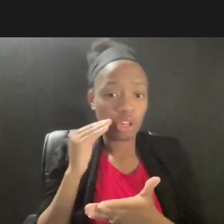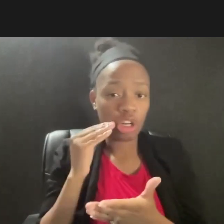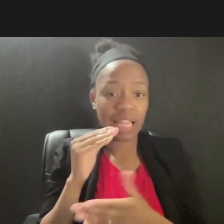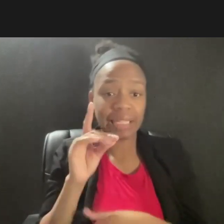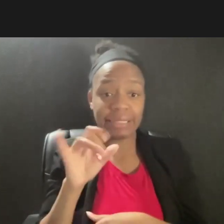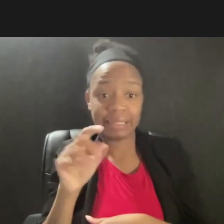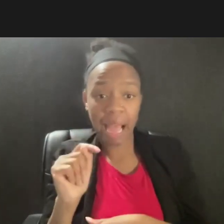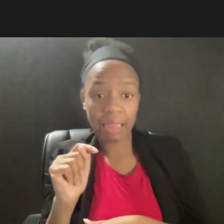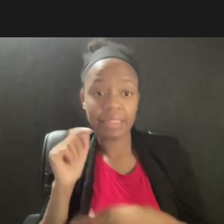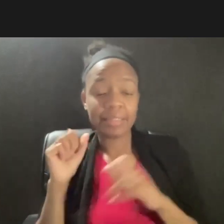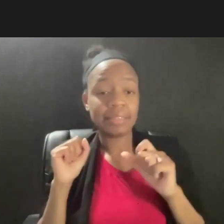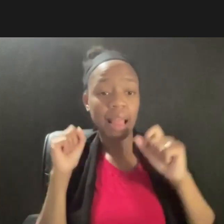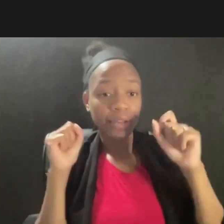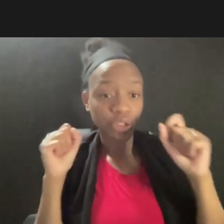and